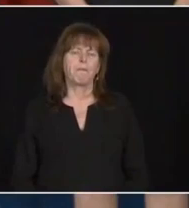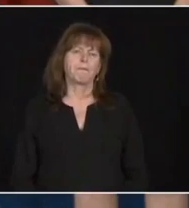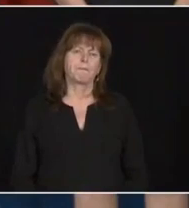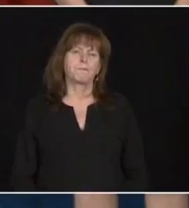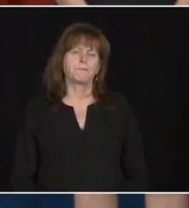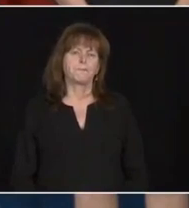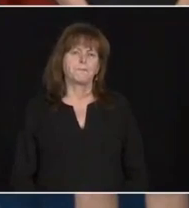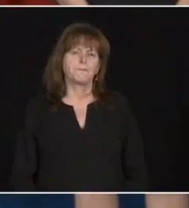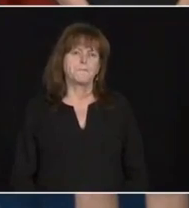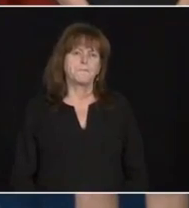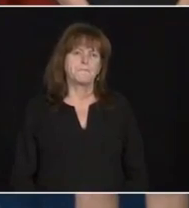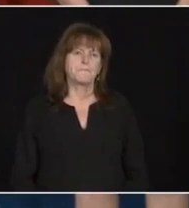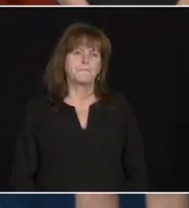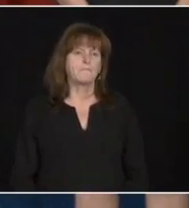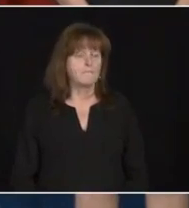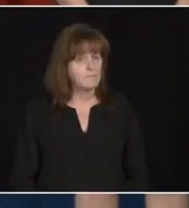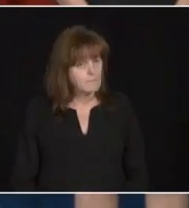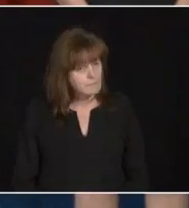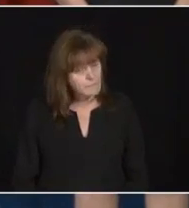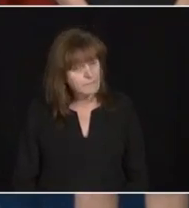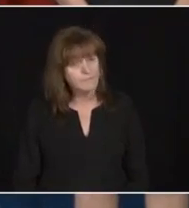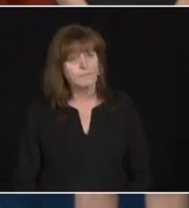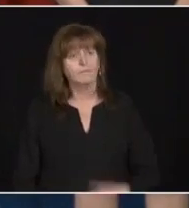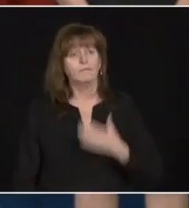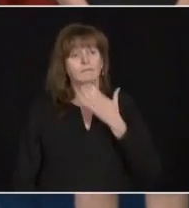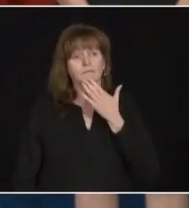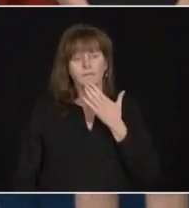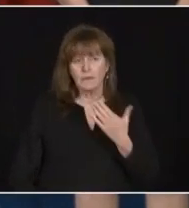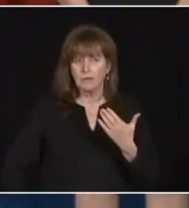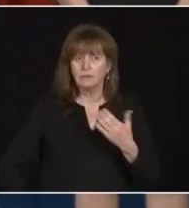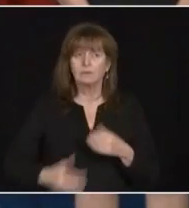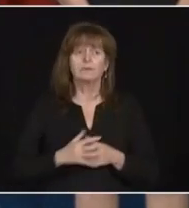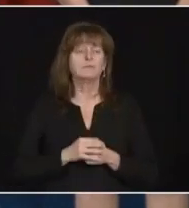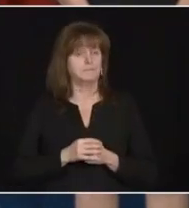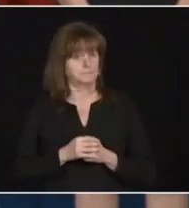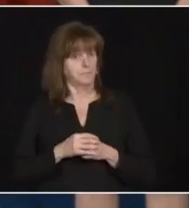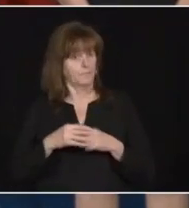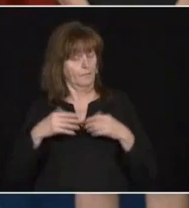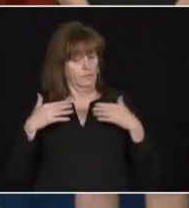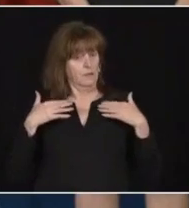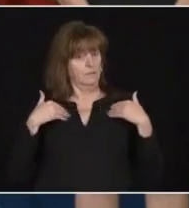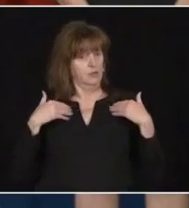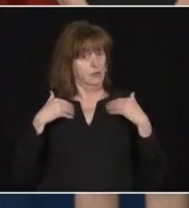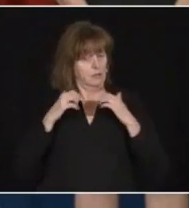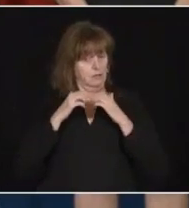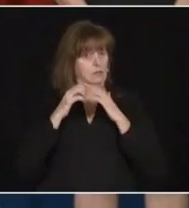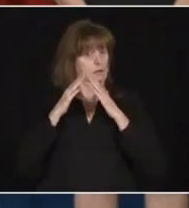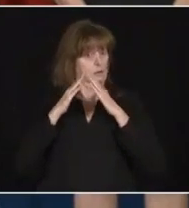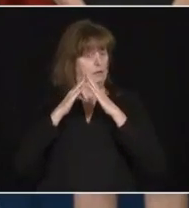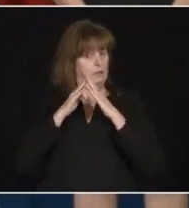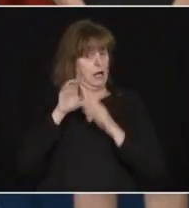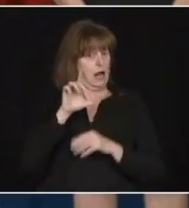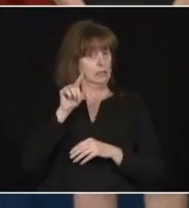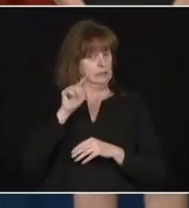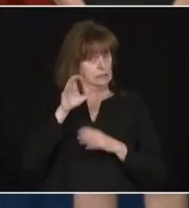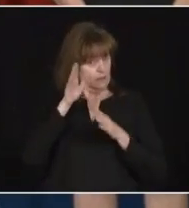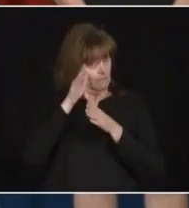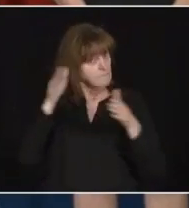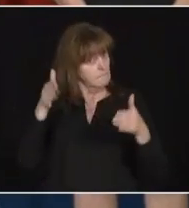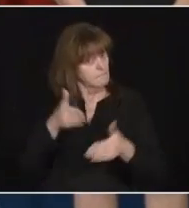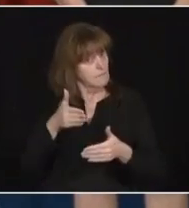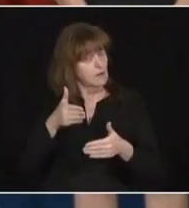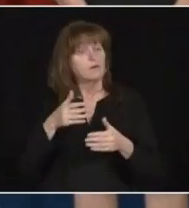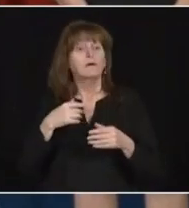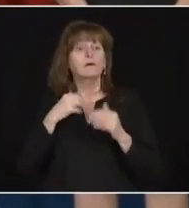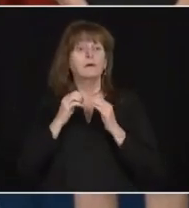Thank you. So, you know, our ministry that was dedicated to long-term care started in the summer, and one of the first things we